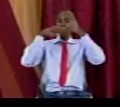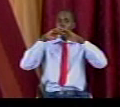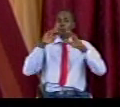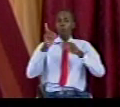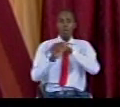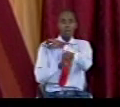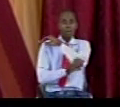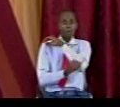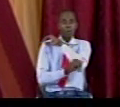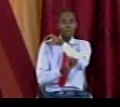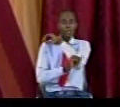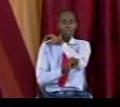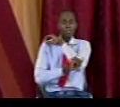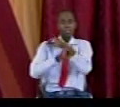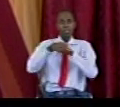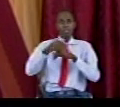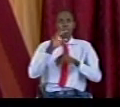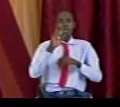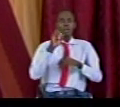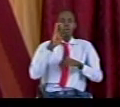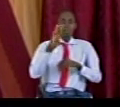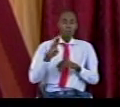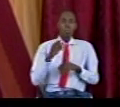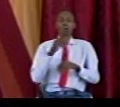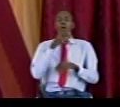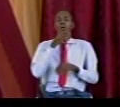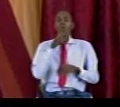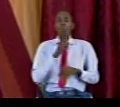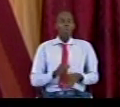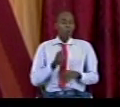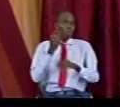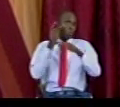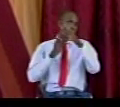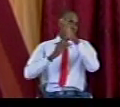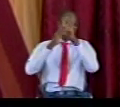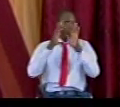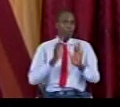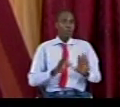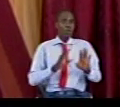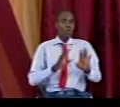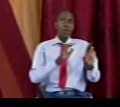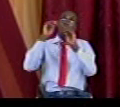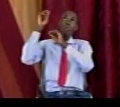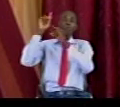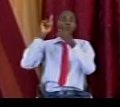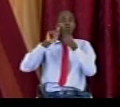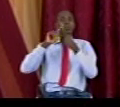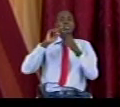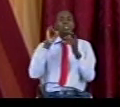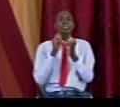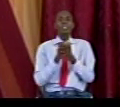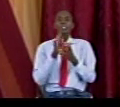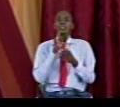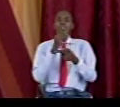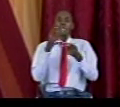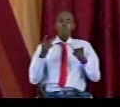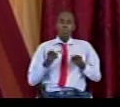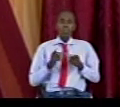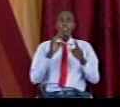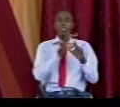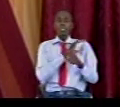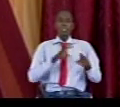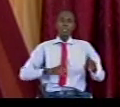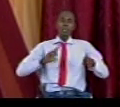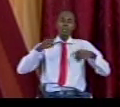patriarchs of old, where the prophet of all, where they have gone, there's a place called heaven. That's a place is going to prepare for us as